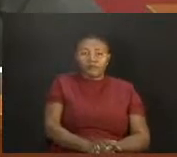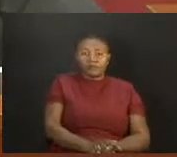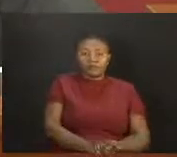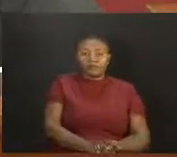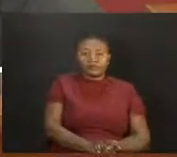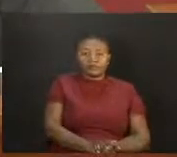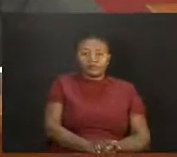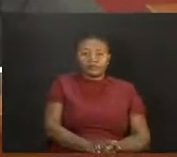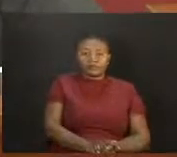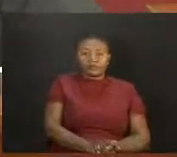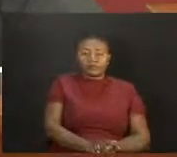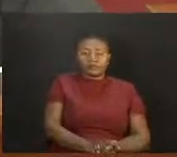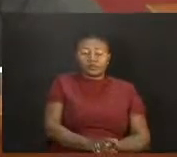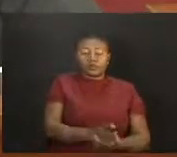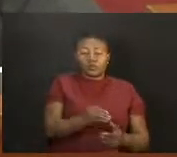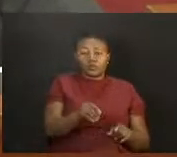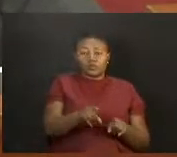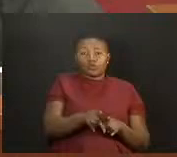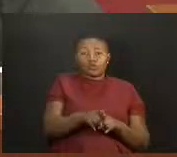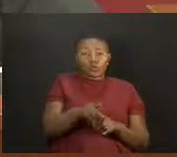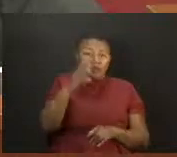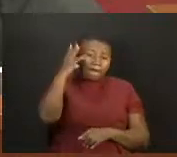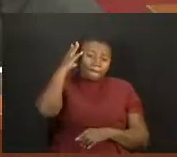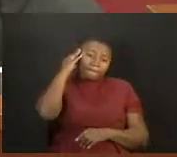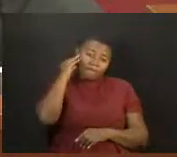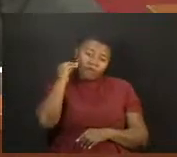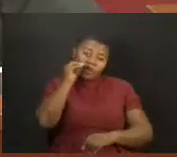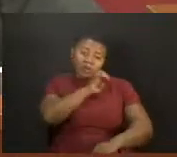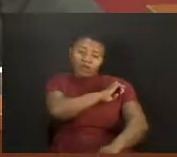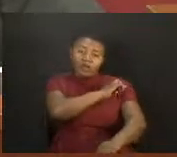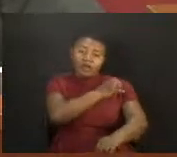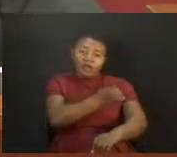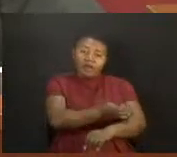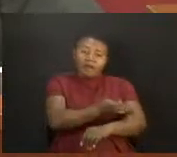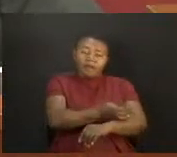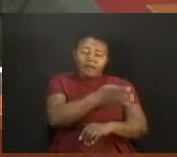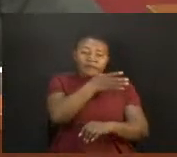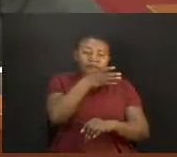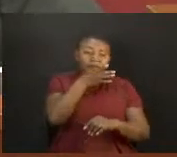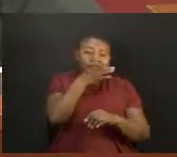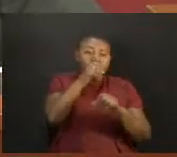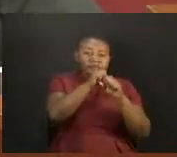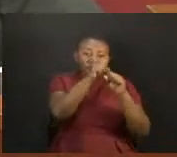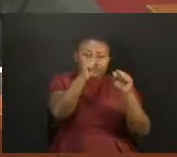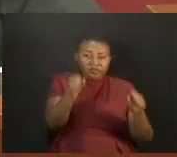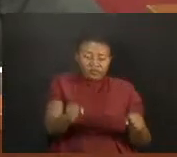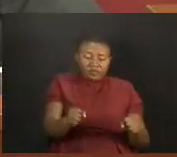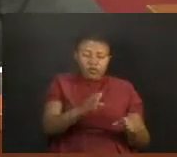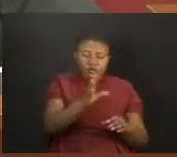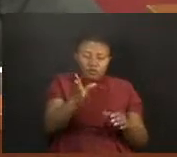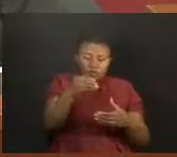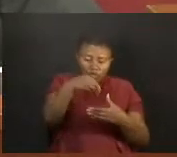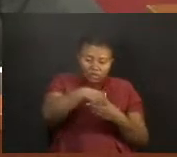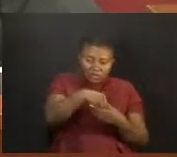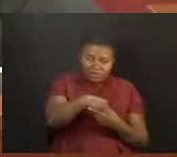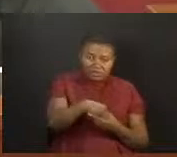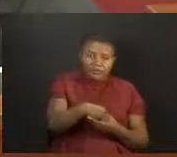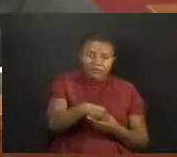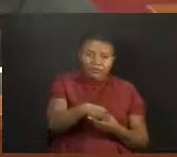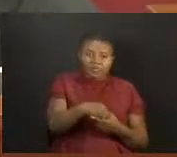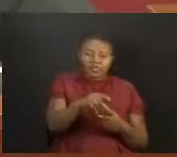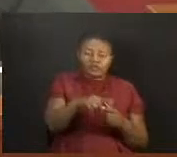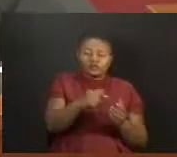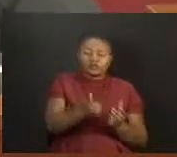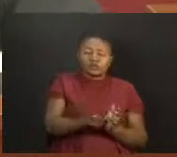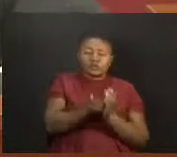And a modern energy farm system was also introduced into the facility in order to